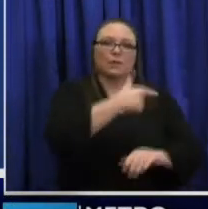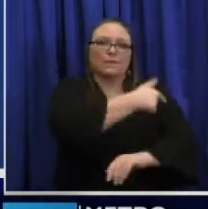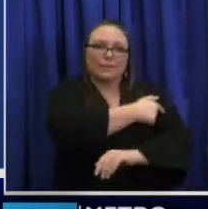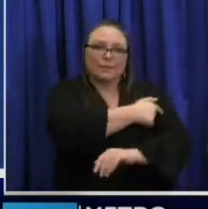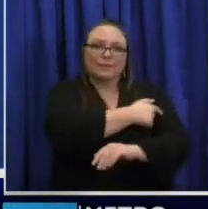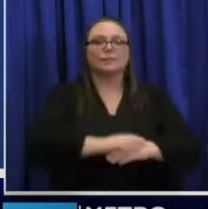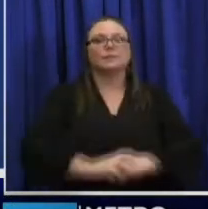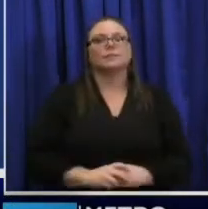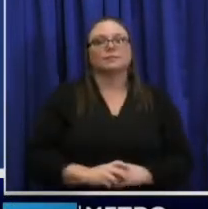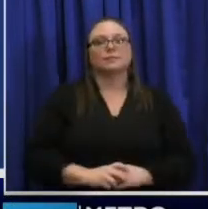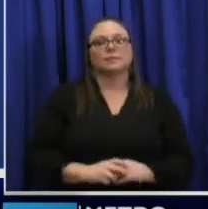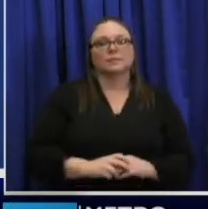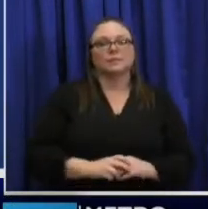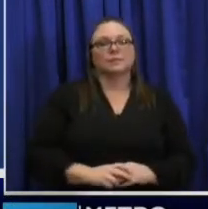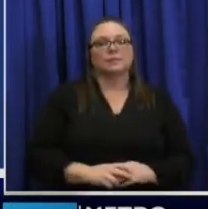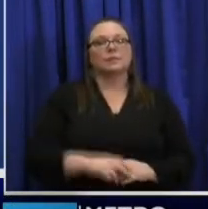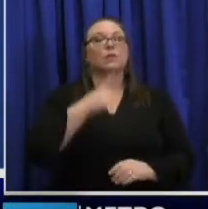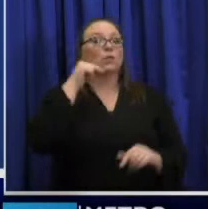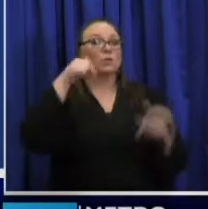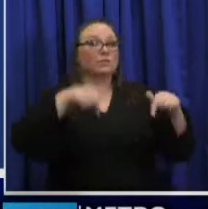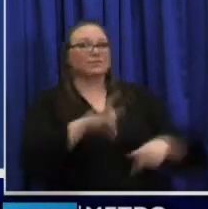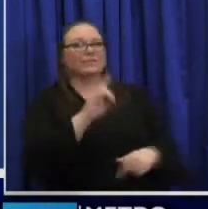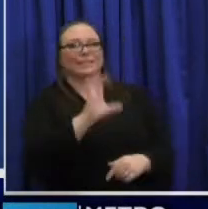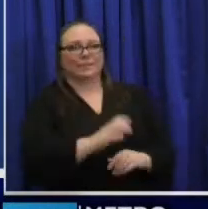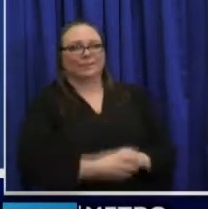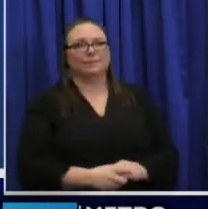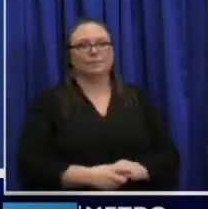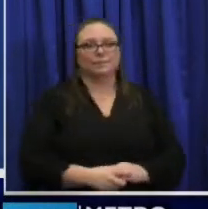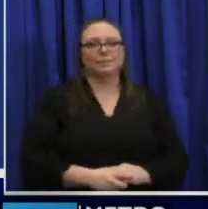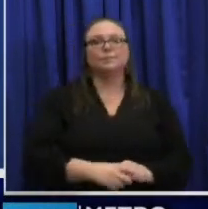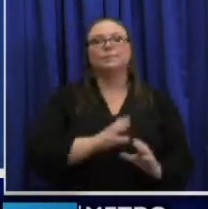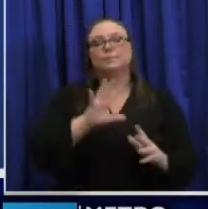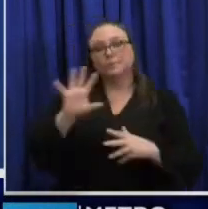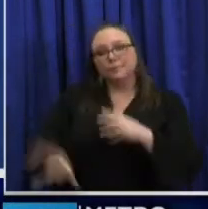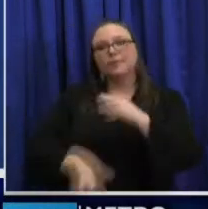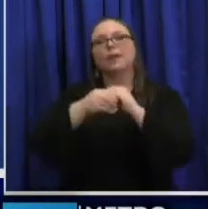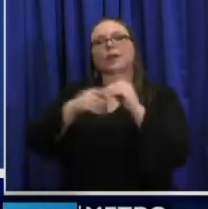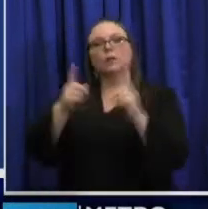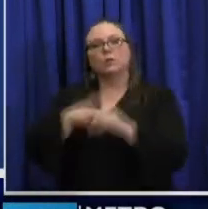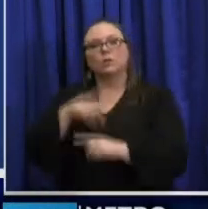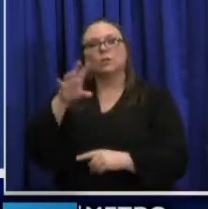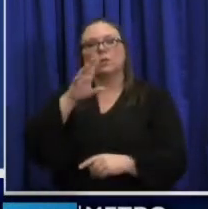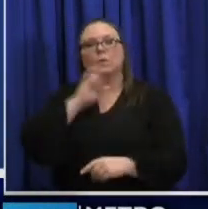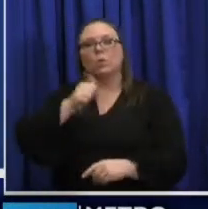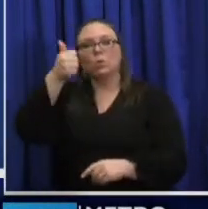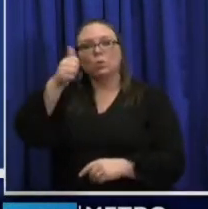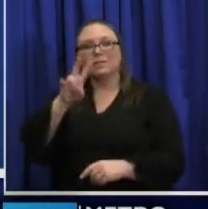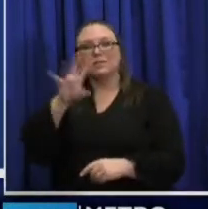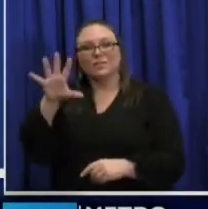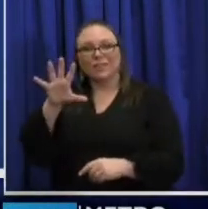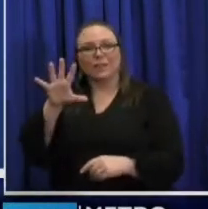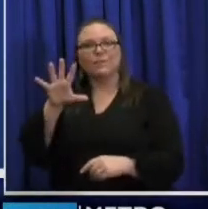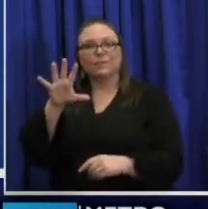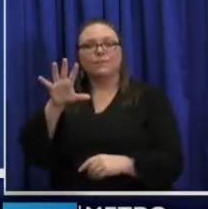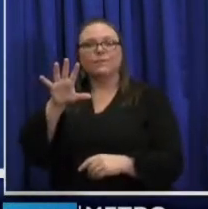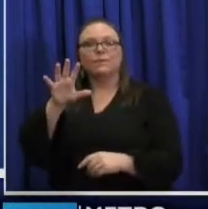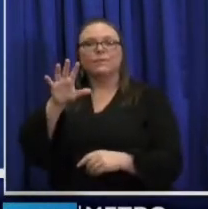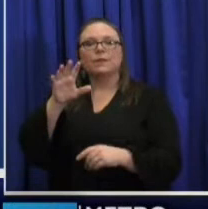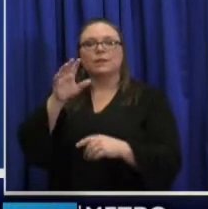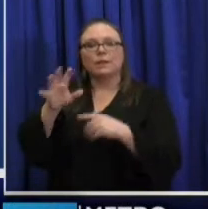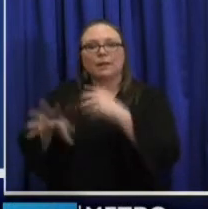vaccinations for Davidson County. To be added to the 75 and older waiting list, visit